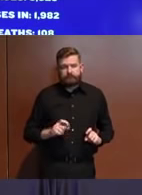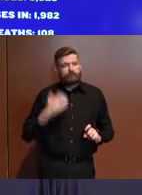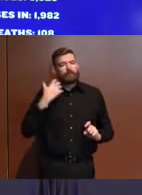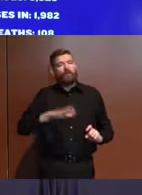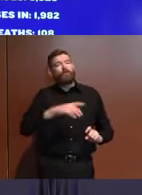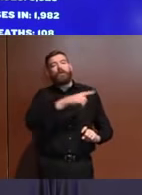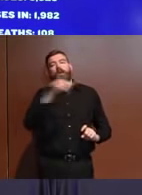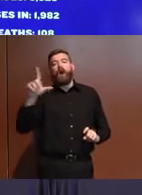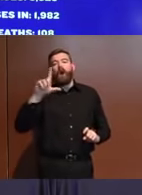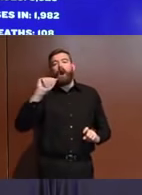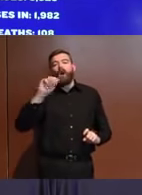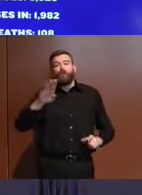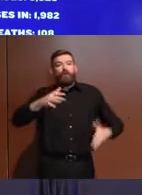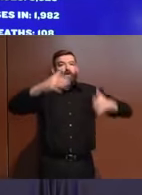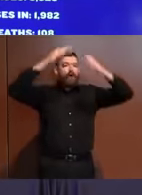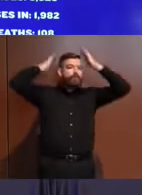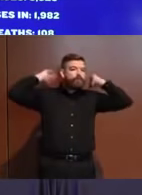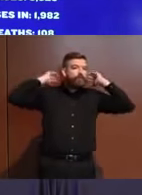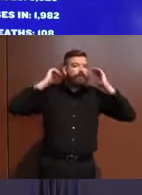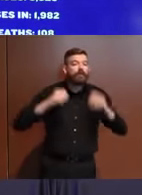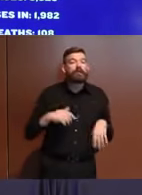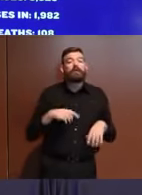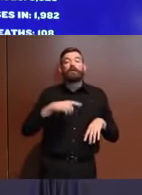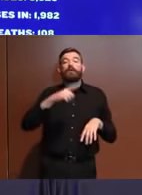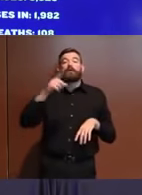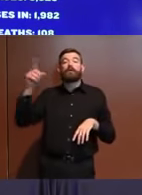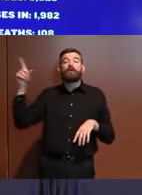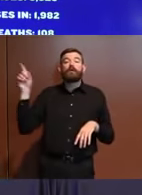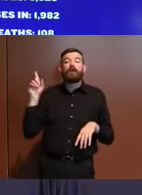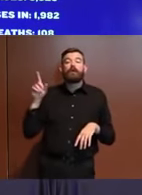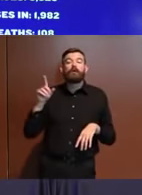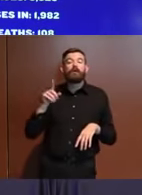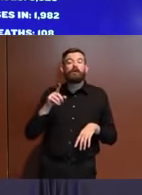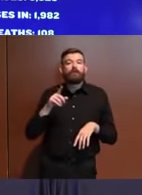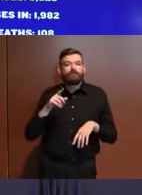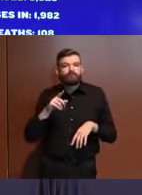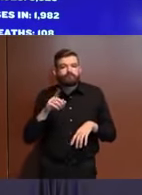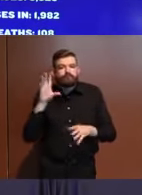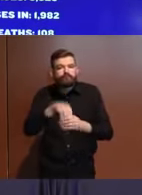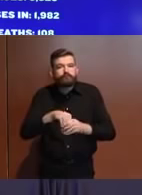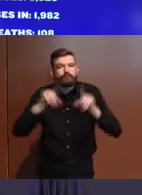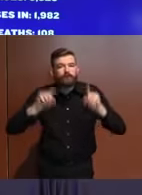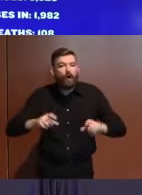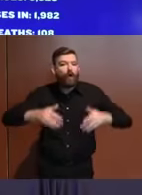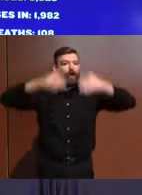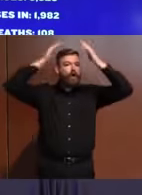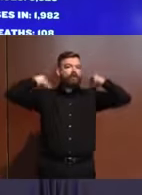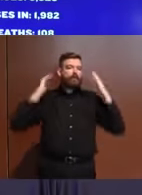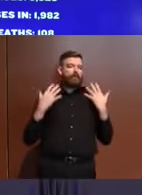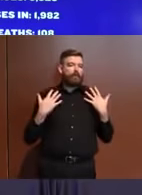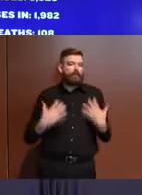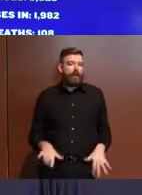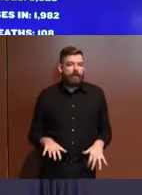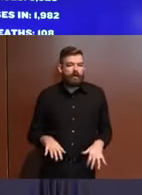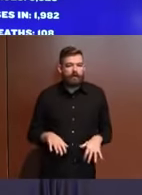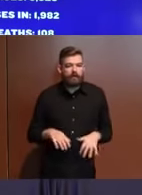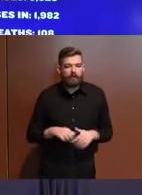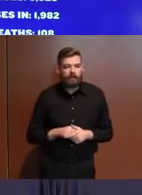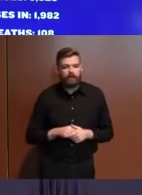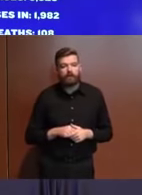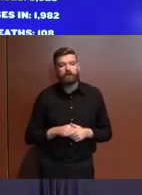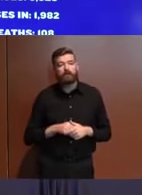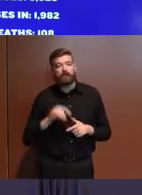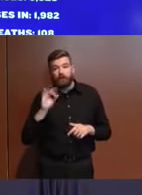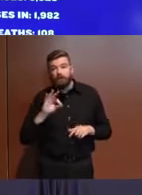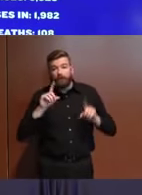our healthcare workers, and would not provide us with the critical data that we need to get out in front and to stay